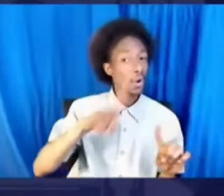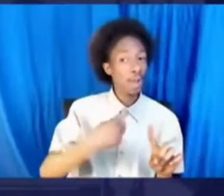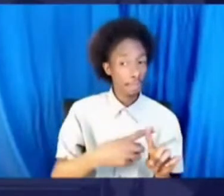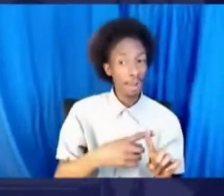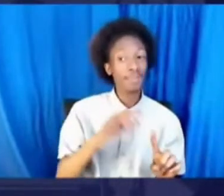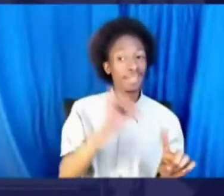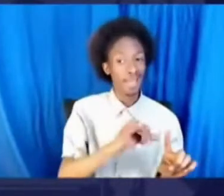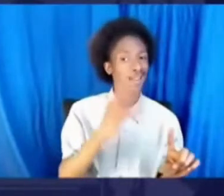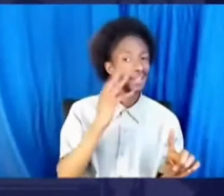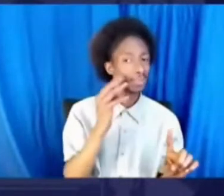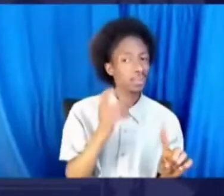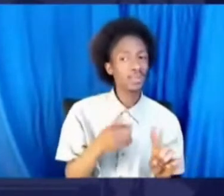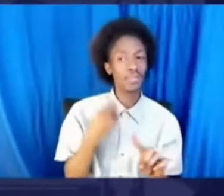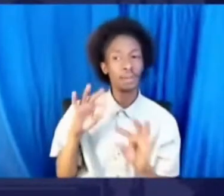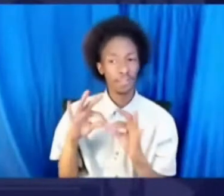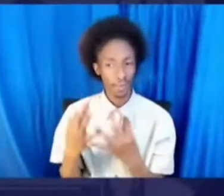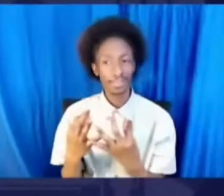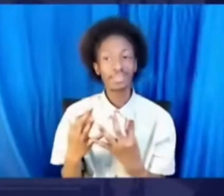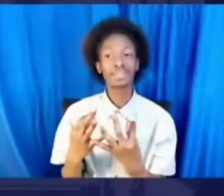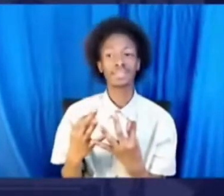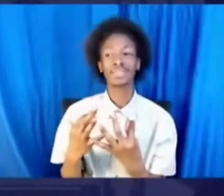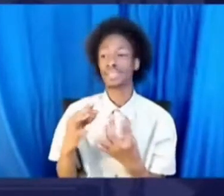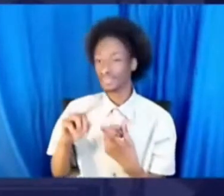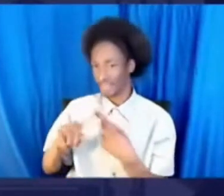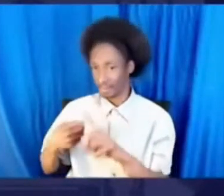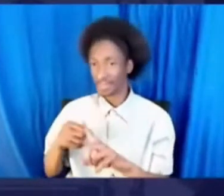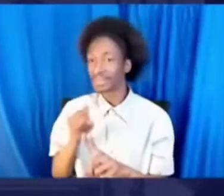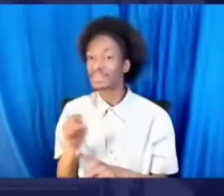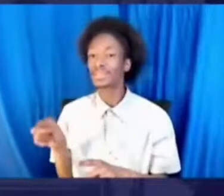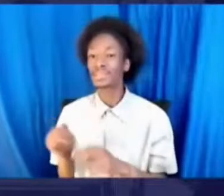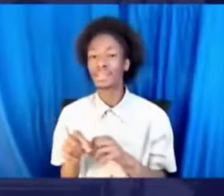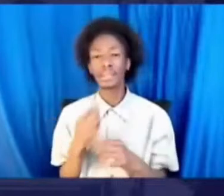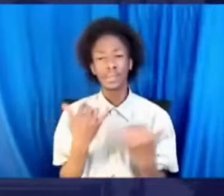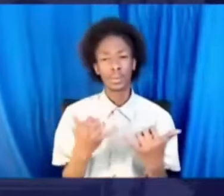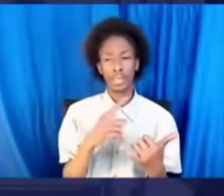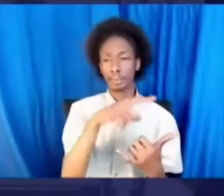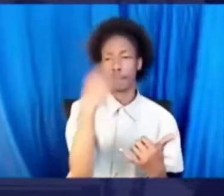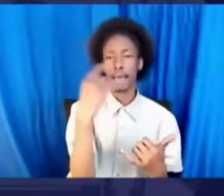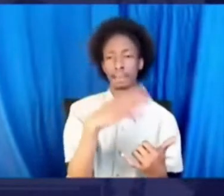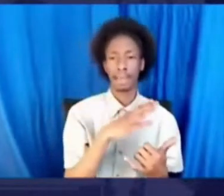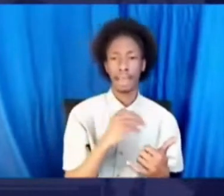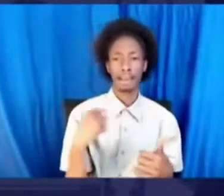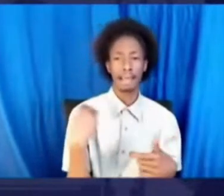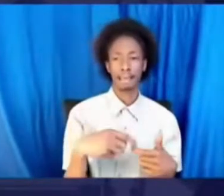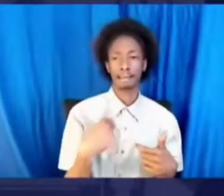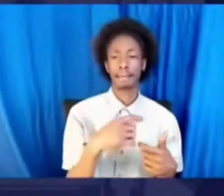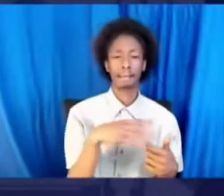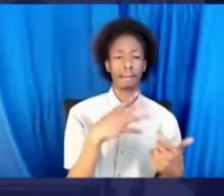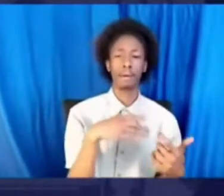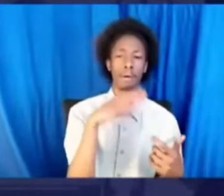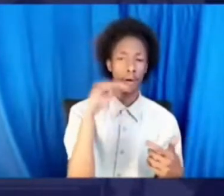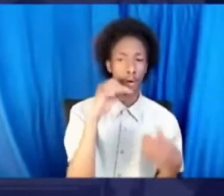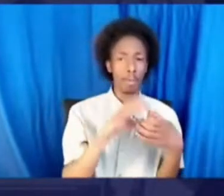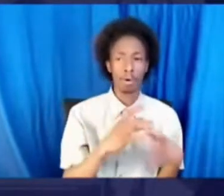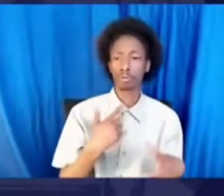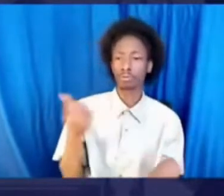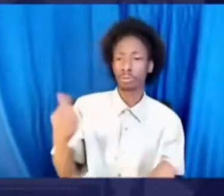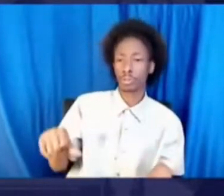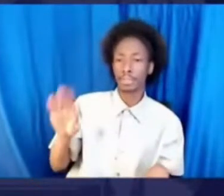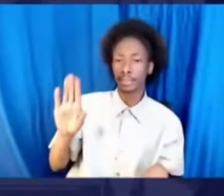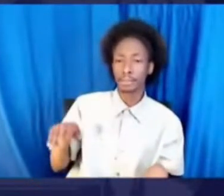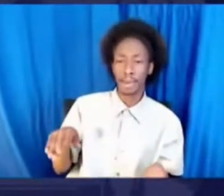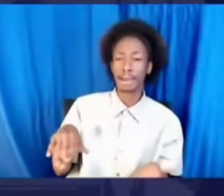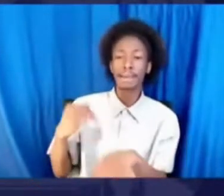relatives. Today, Black and Latino homeowners are rejected by traditional financial institutions at a higher